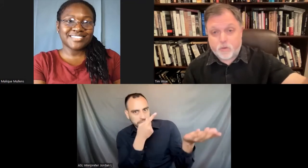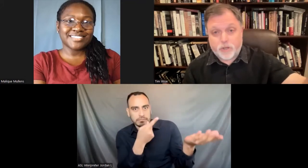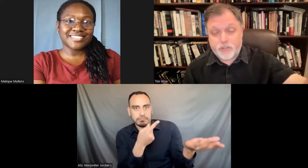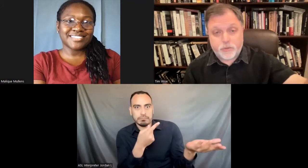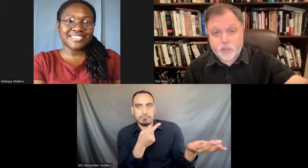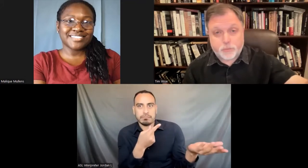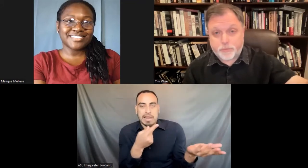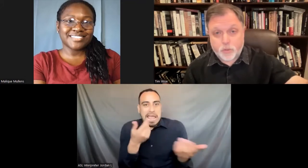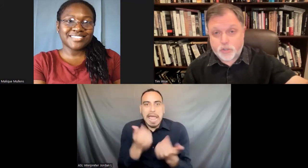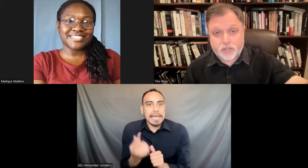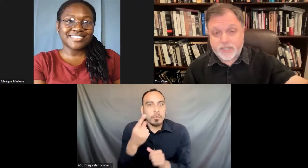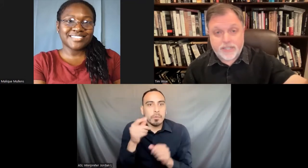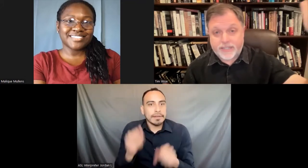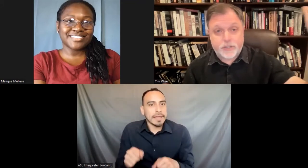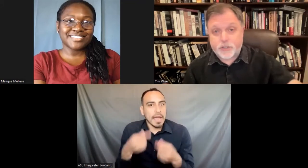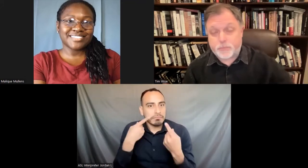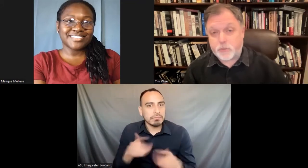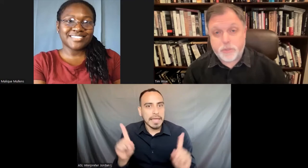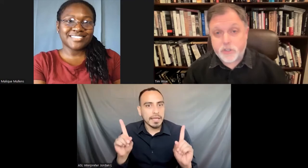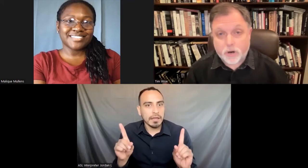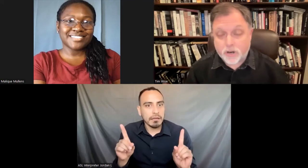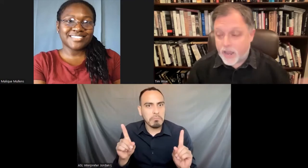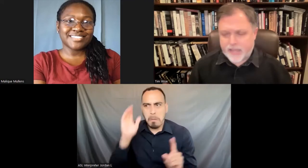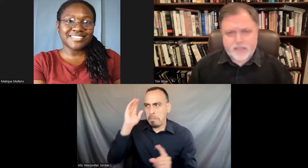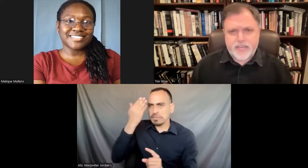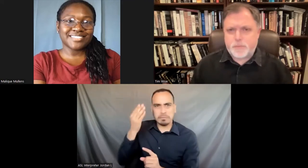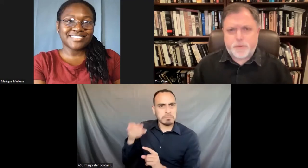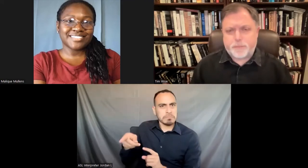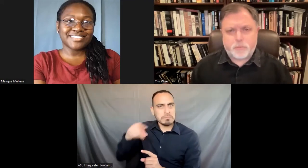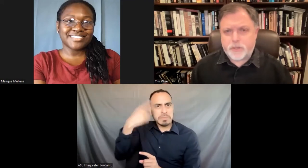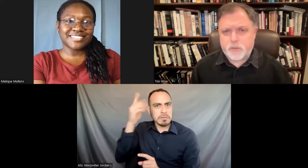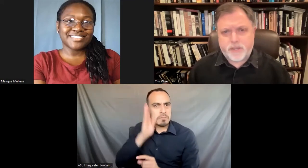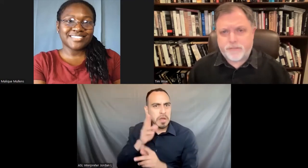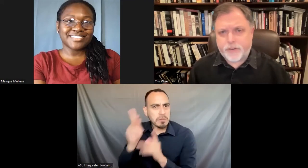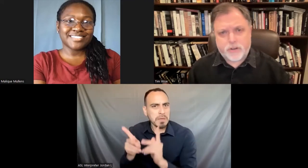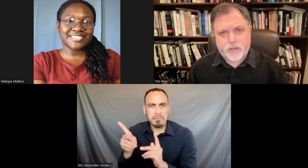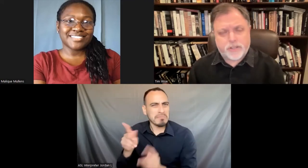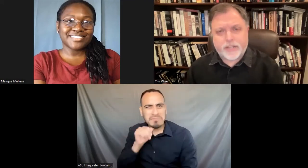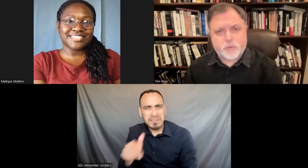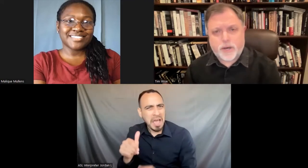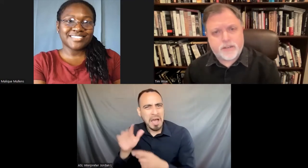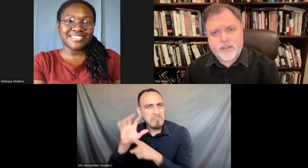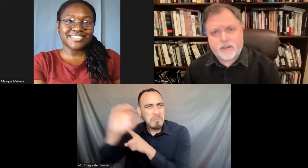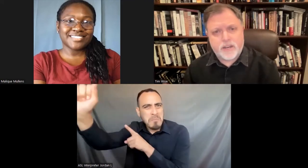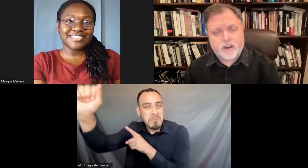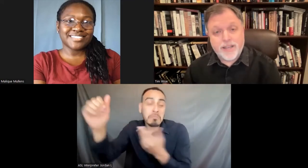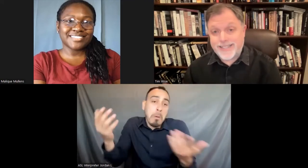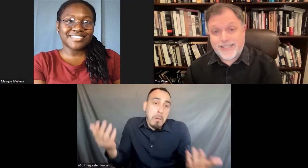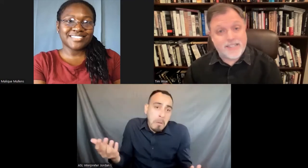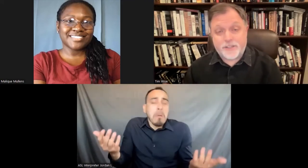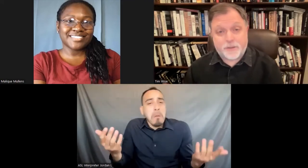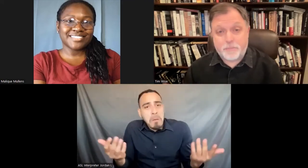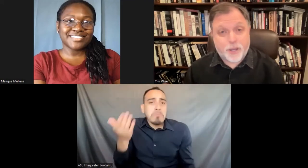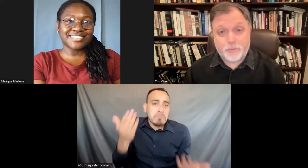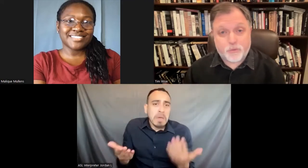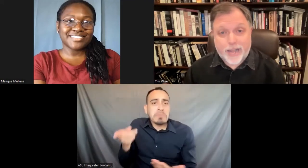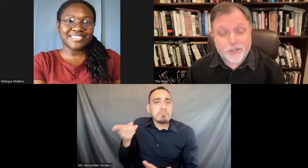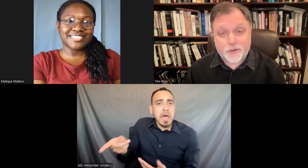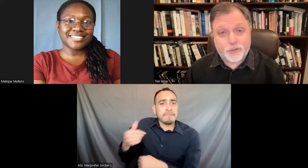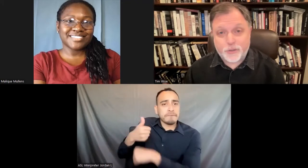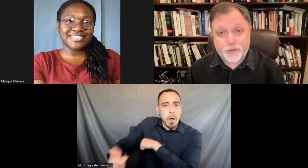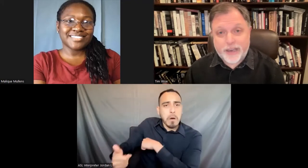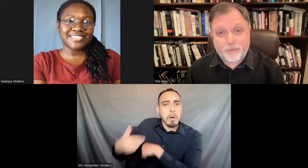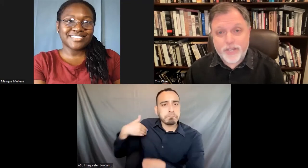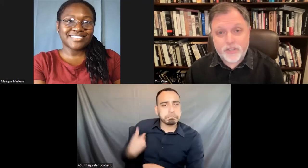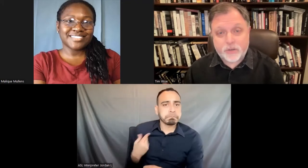people are the ones who disproportionately did, they just must be smarter. And these people must be inferior. And that's why they're down here. Sexism becomes